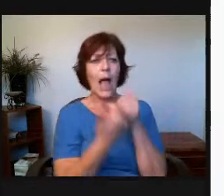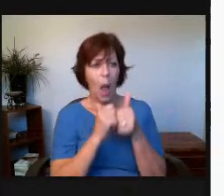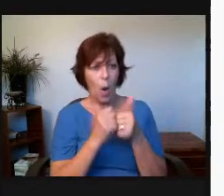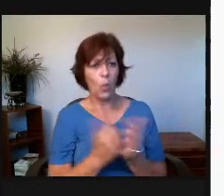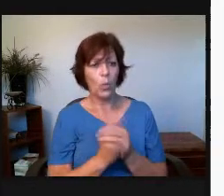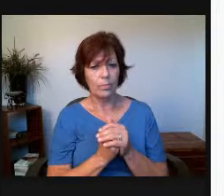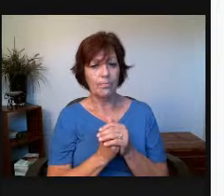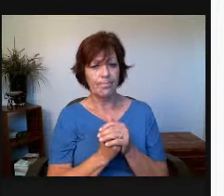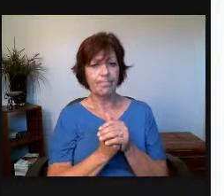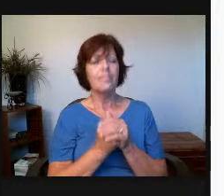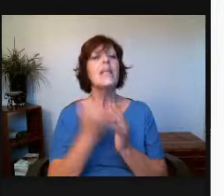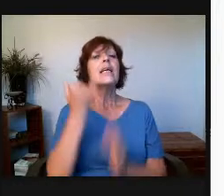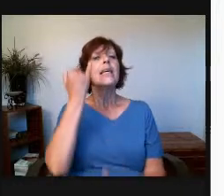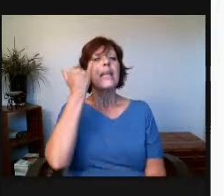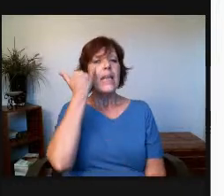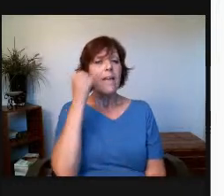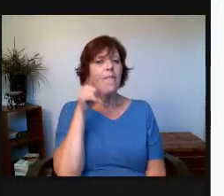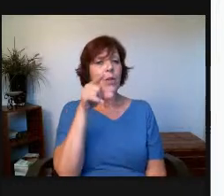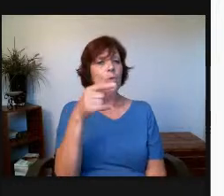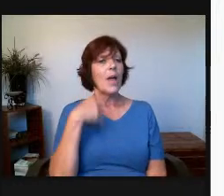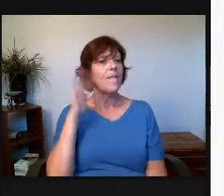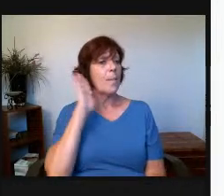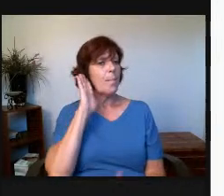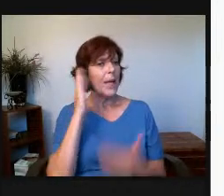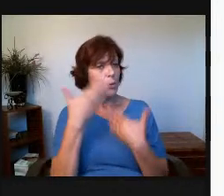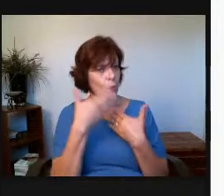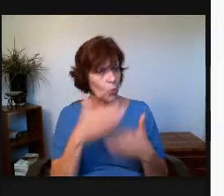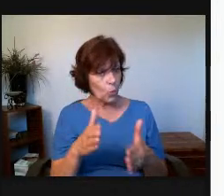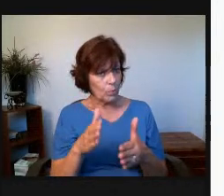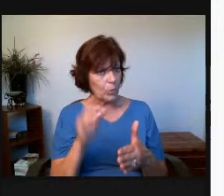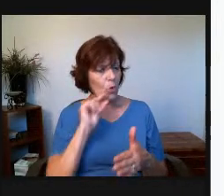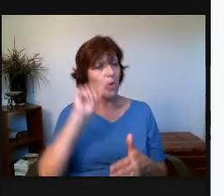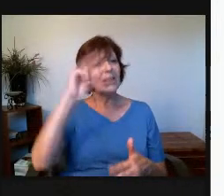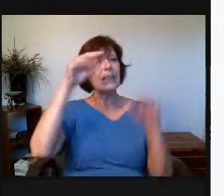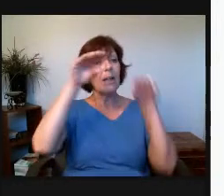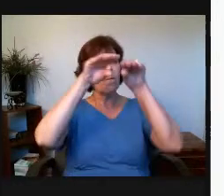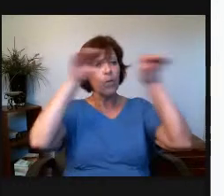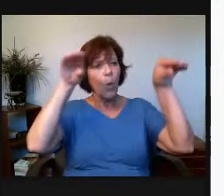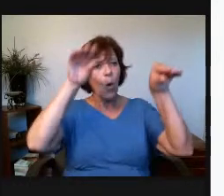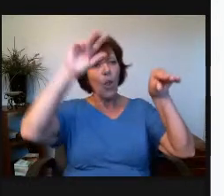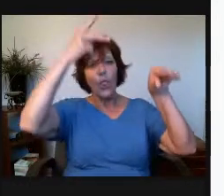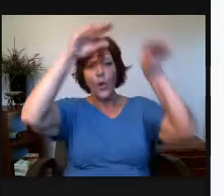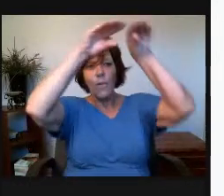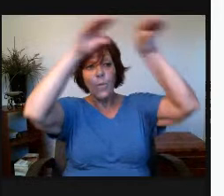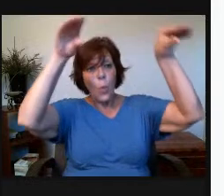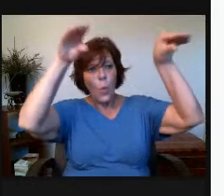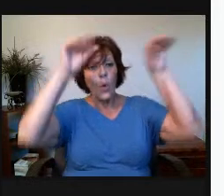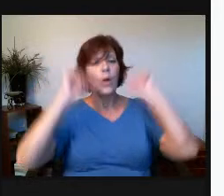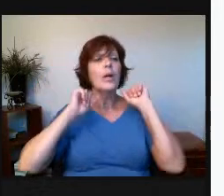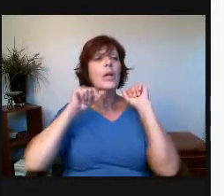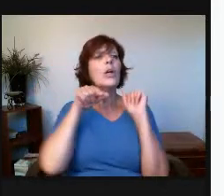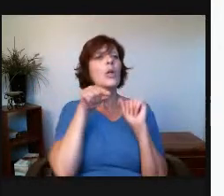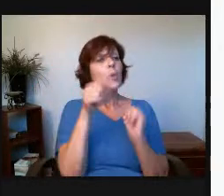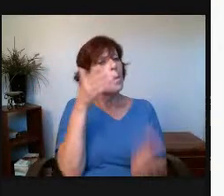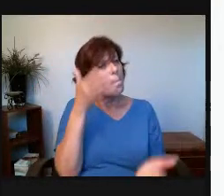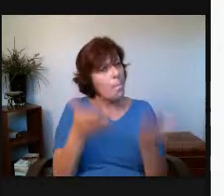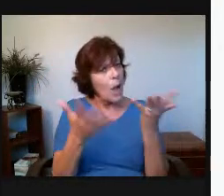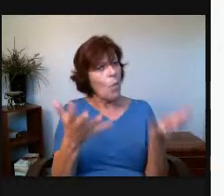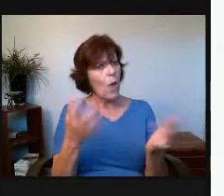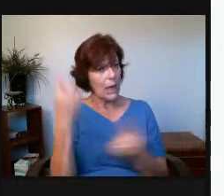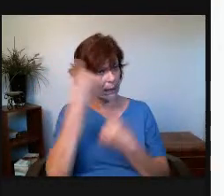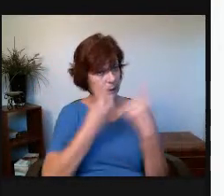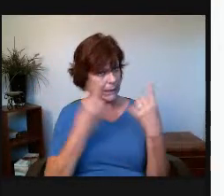routes. If you have bedrooms or you live in a 2nd story or a 3rd story apartment, you might want to